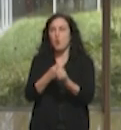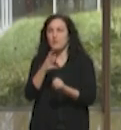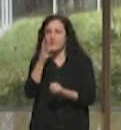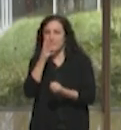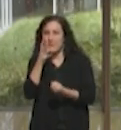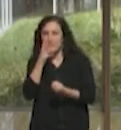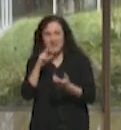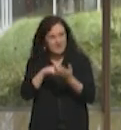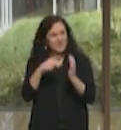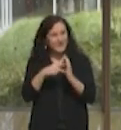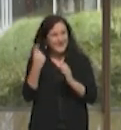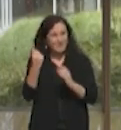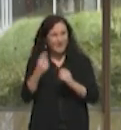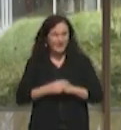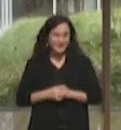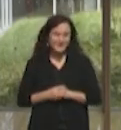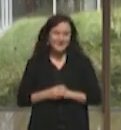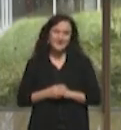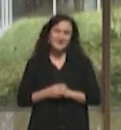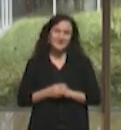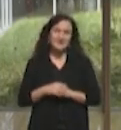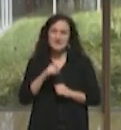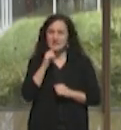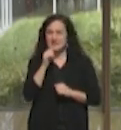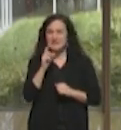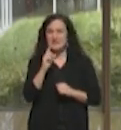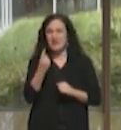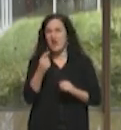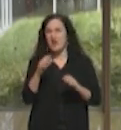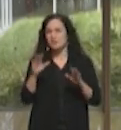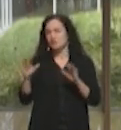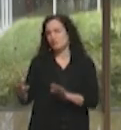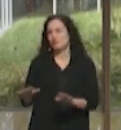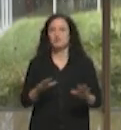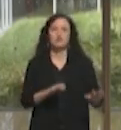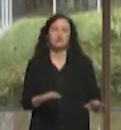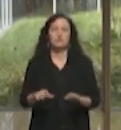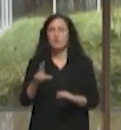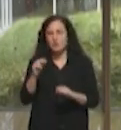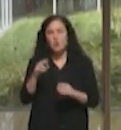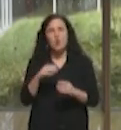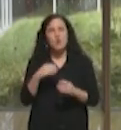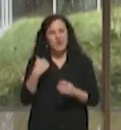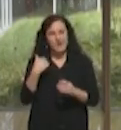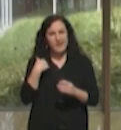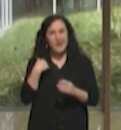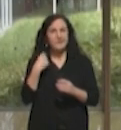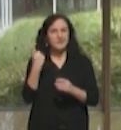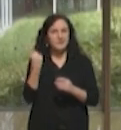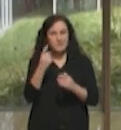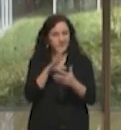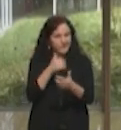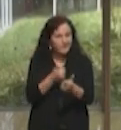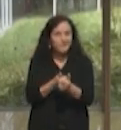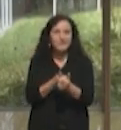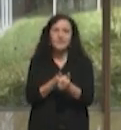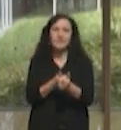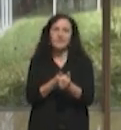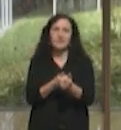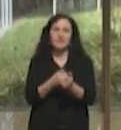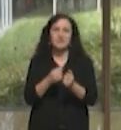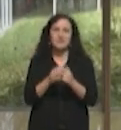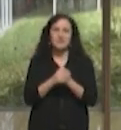actually means something. This is not a soundbite, it's not a slogan. It actually has substance behind it. And this